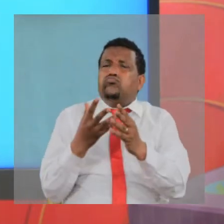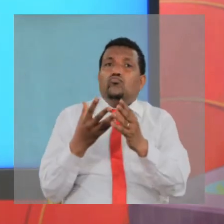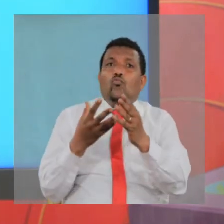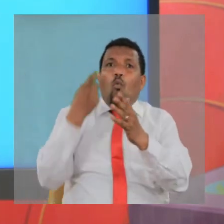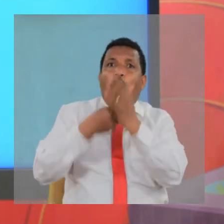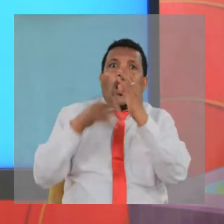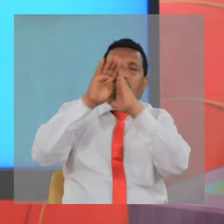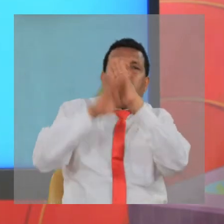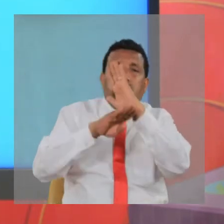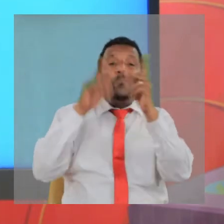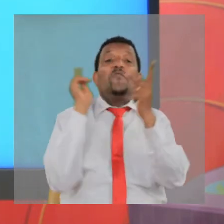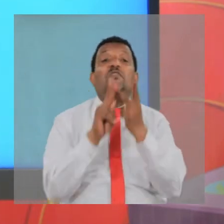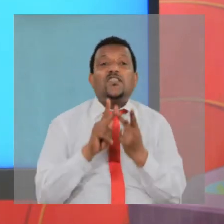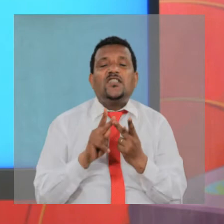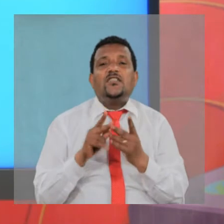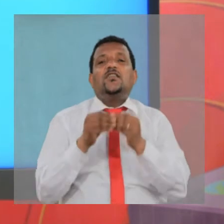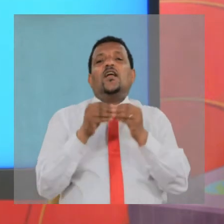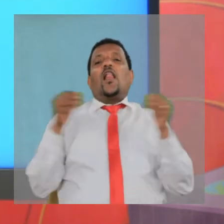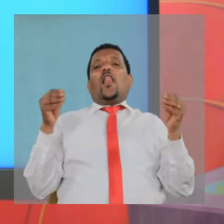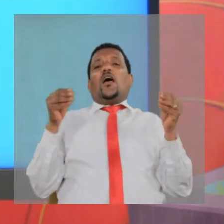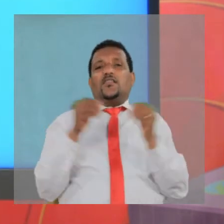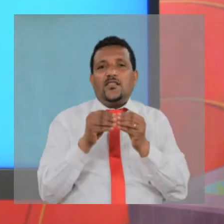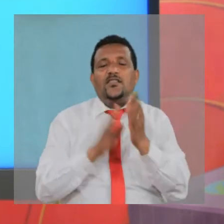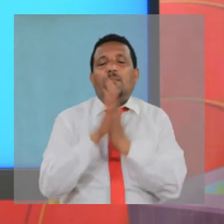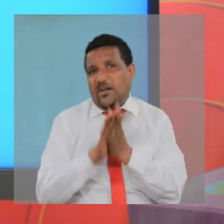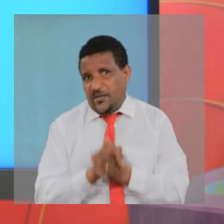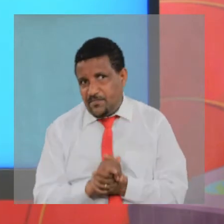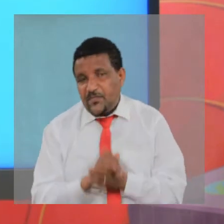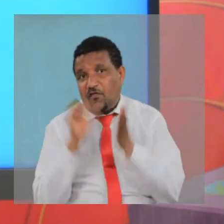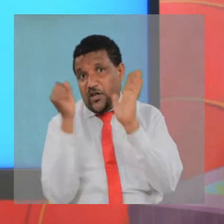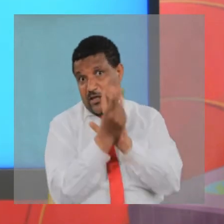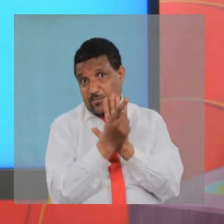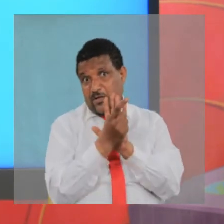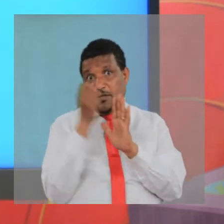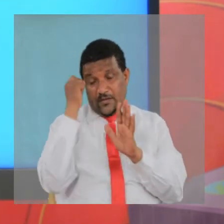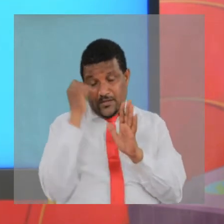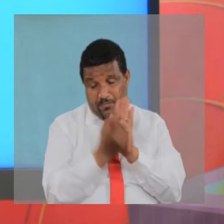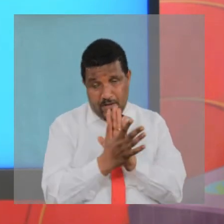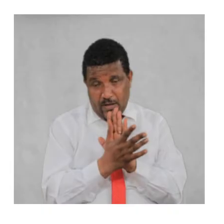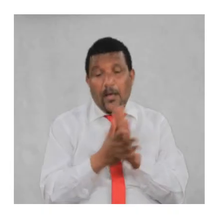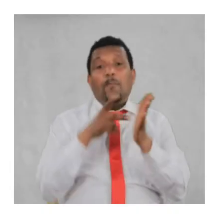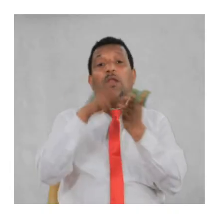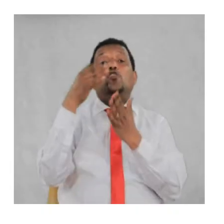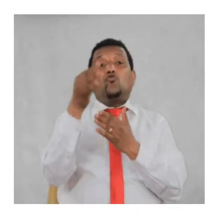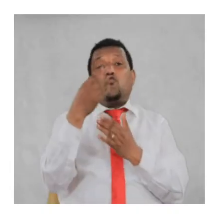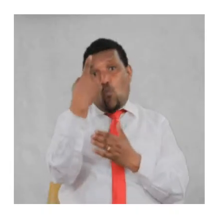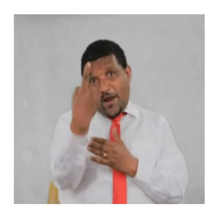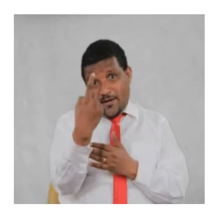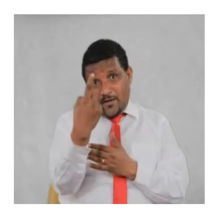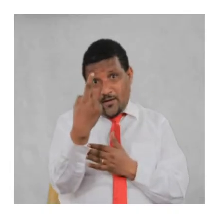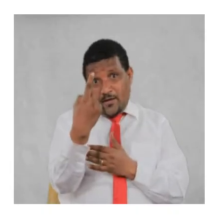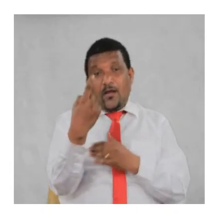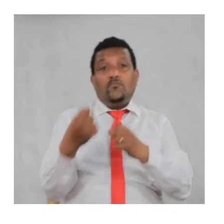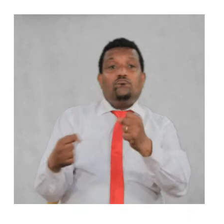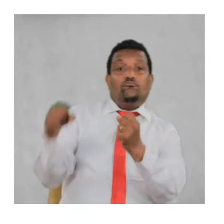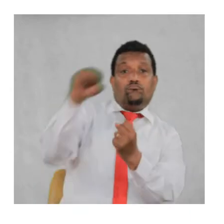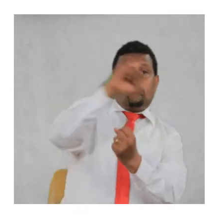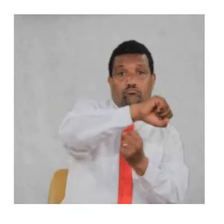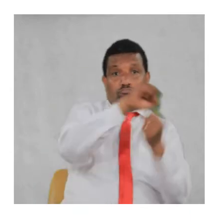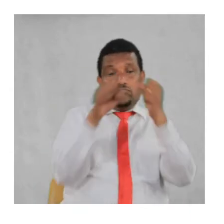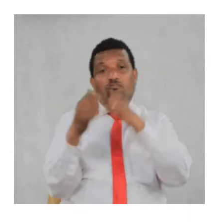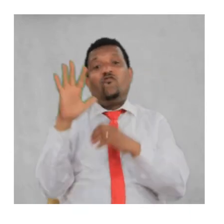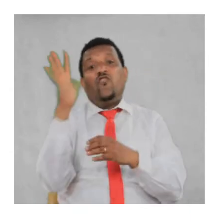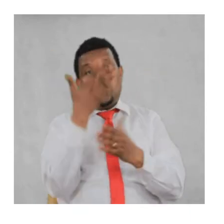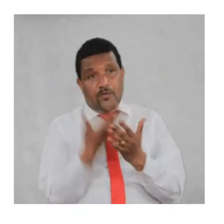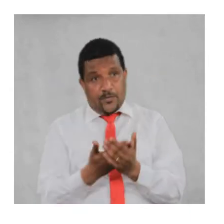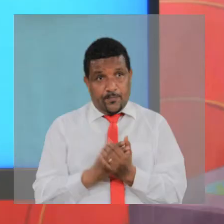have perfectly elastic demand. For example, if the price of one automobile is $5,